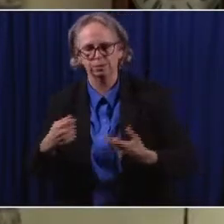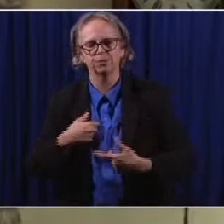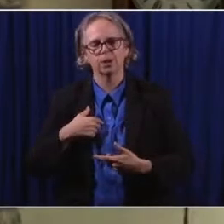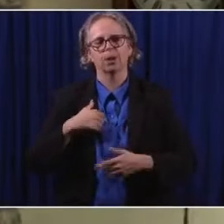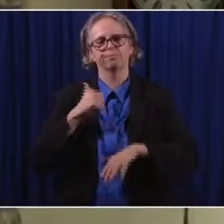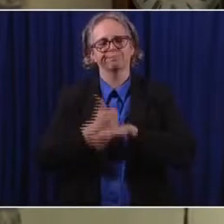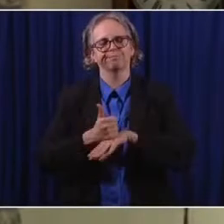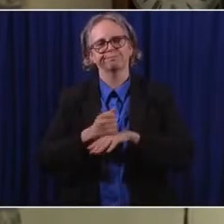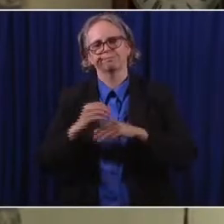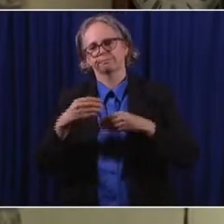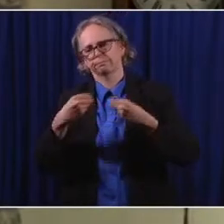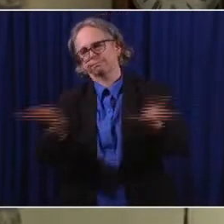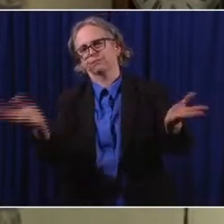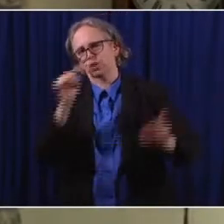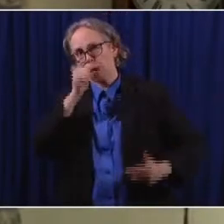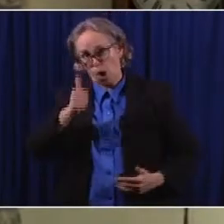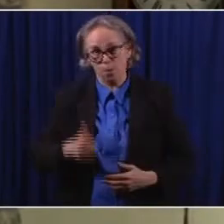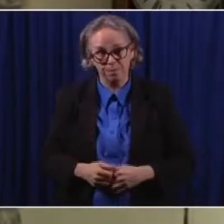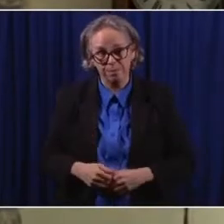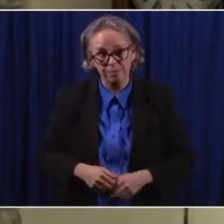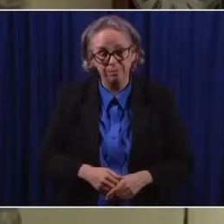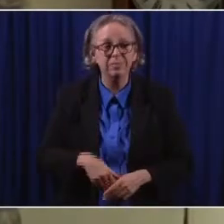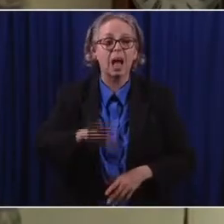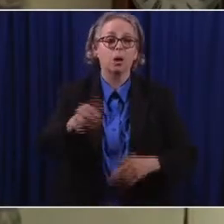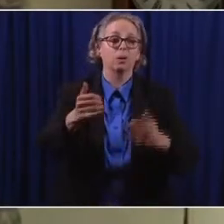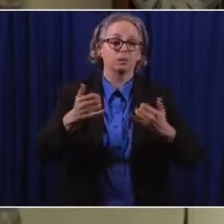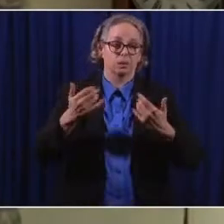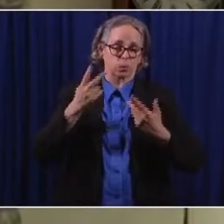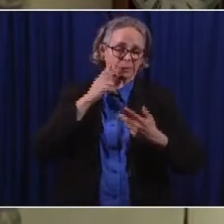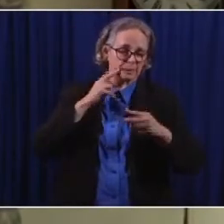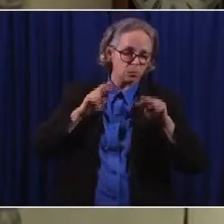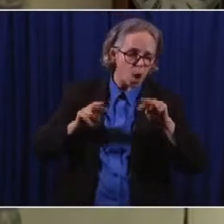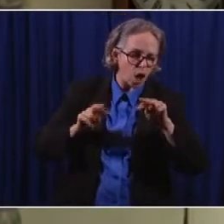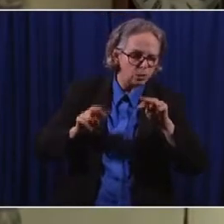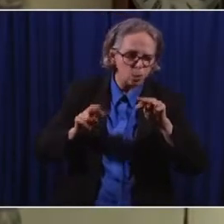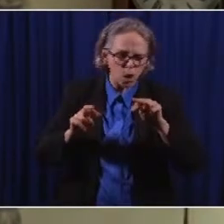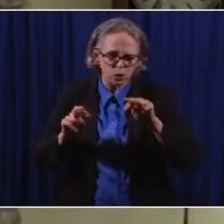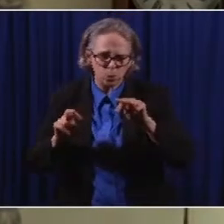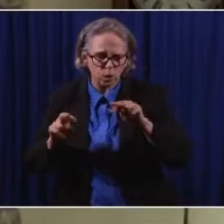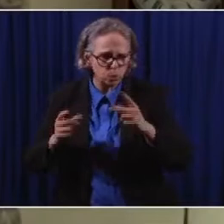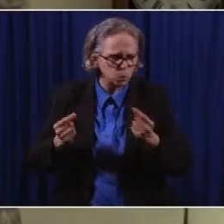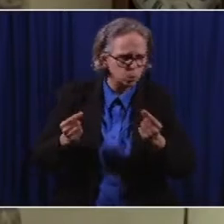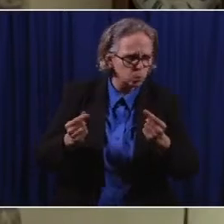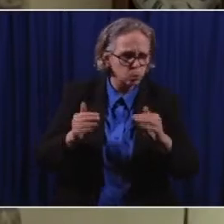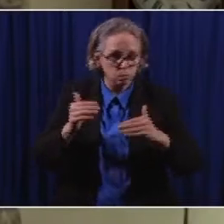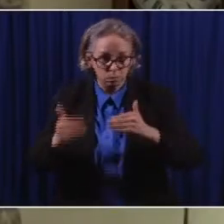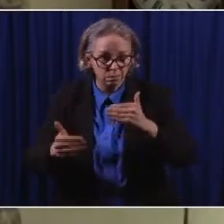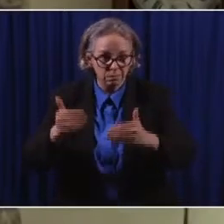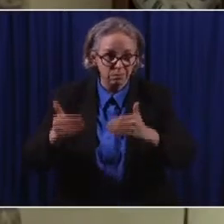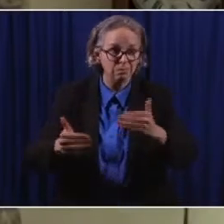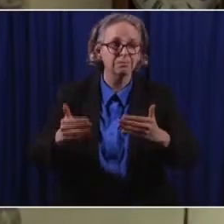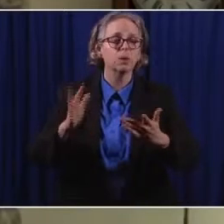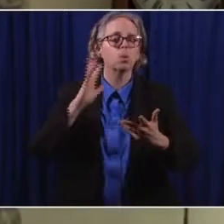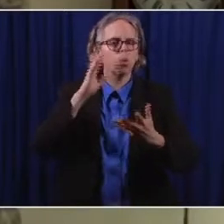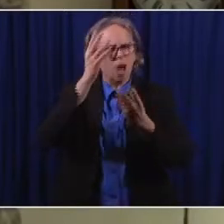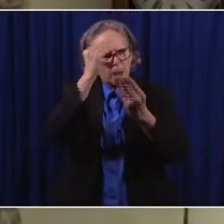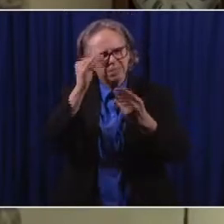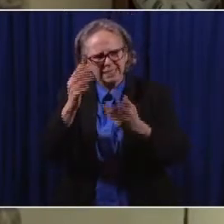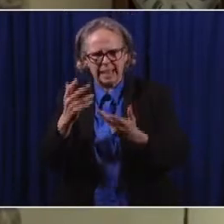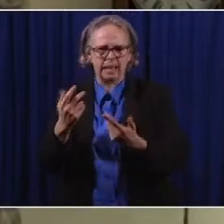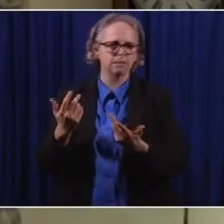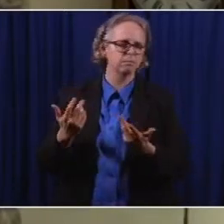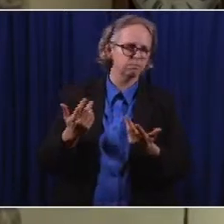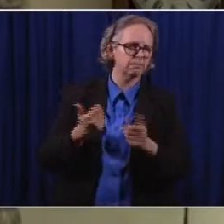virus evolves, again, we will continue to update that if that is in fact appropriate. And again, in making all